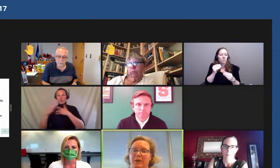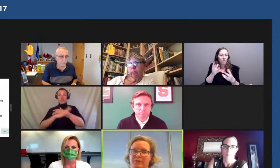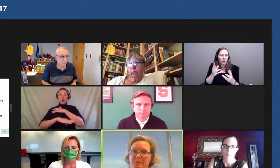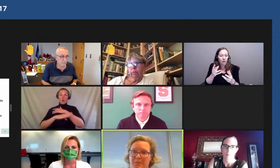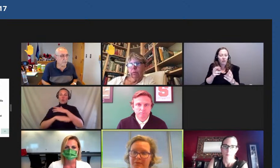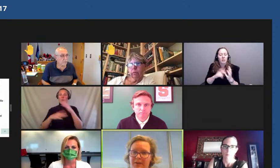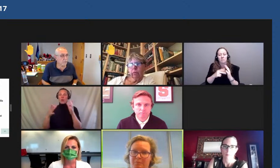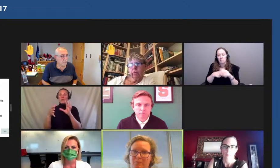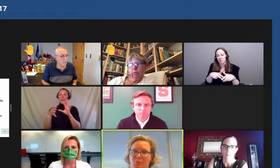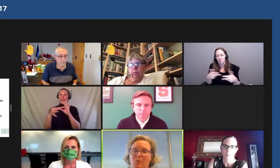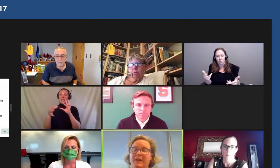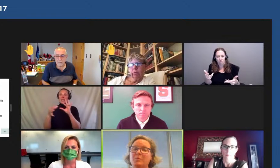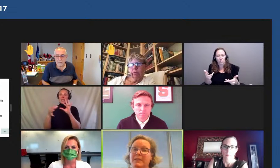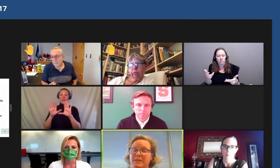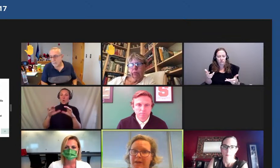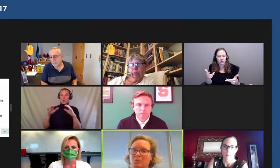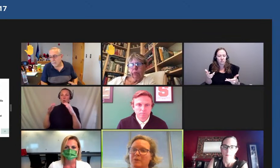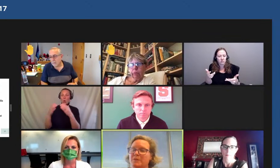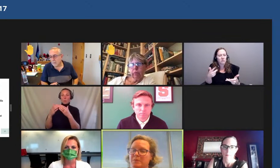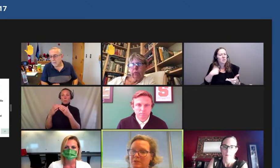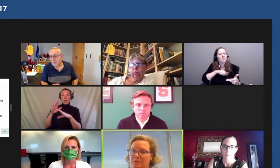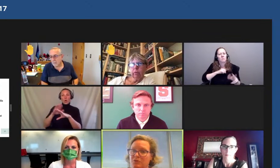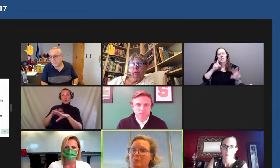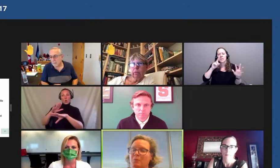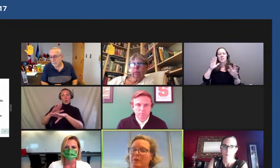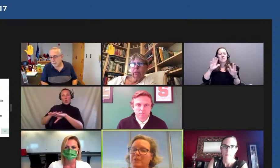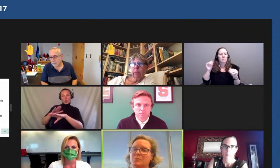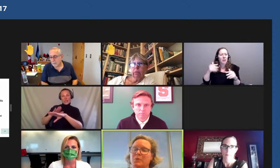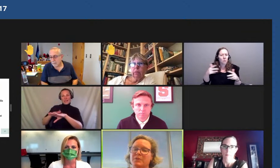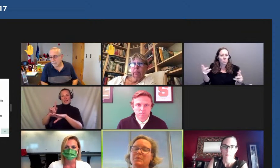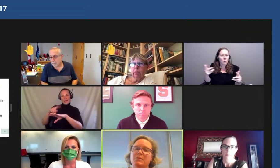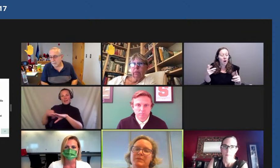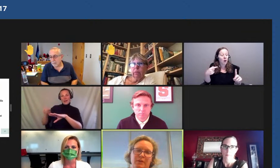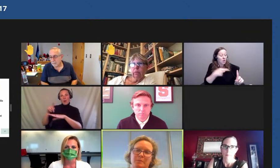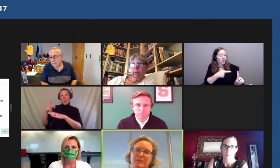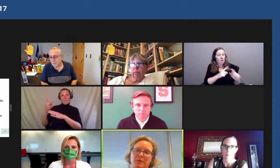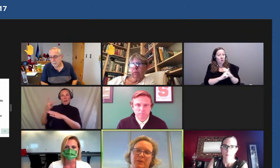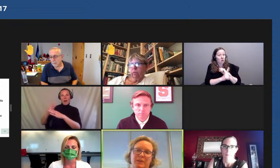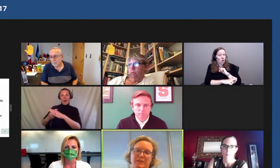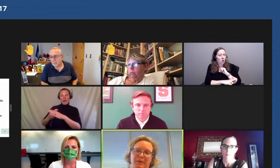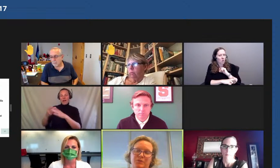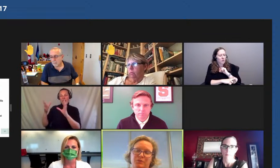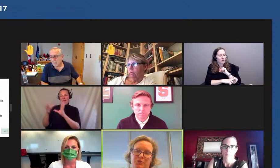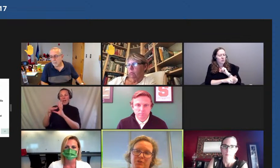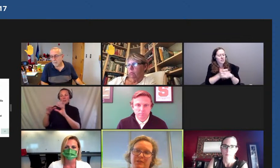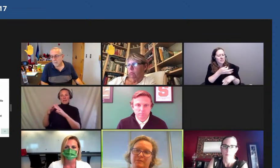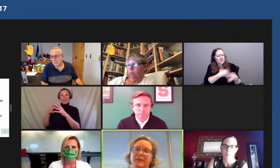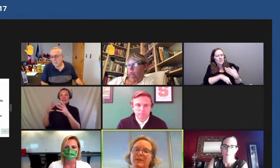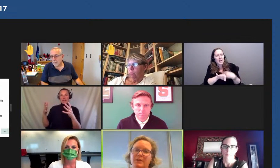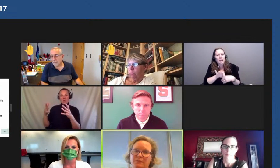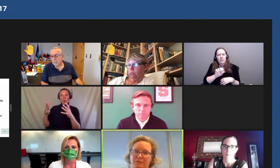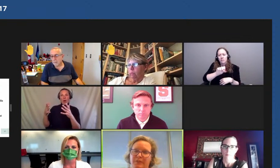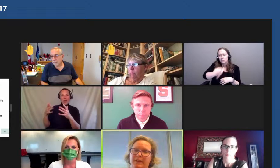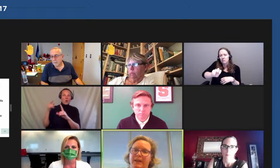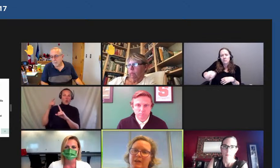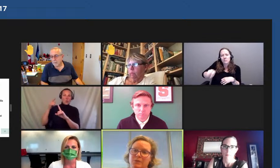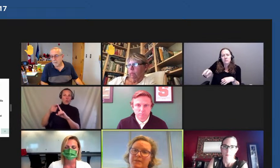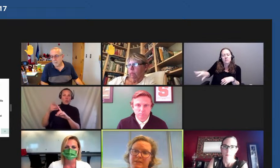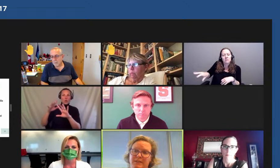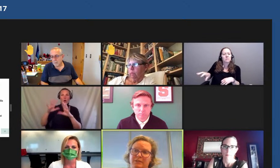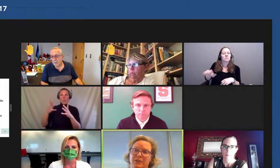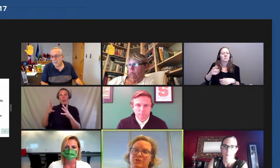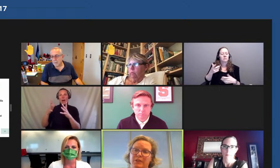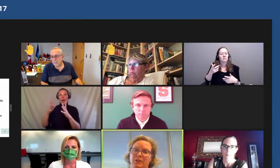mean? What are some of what can we expect? What are some of the diversion? What are some of those outcomes that we can expect to achieve for then